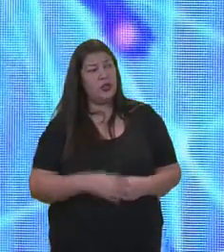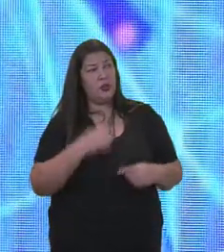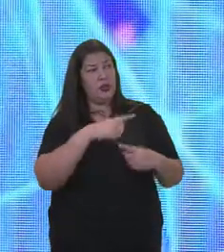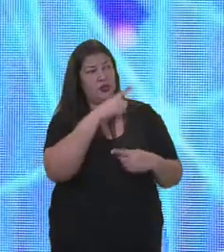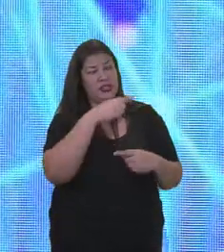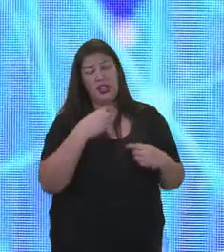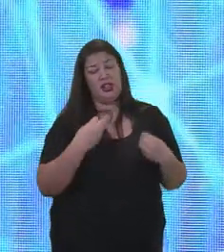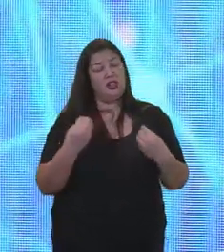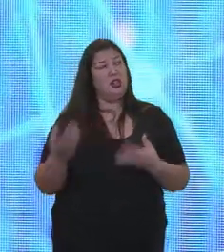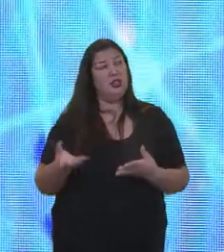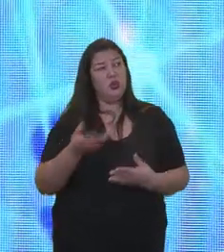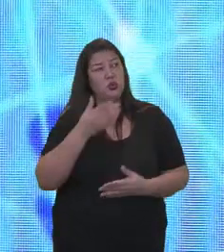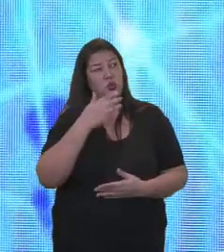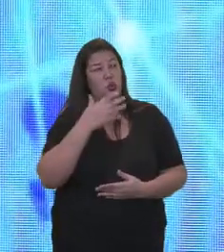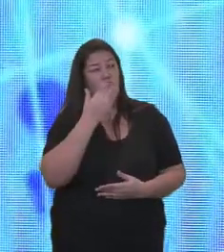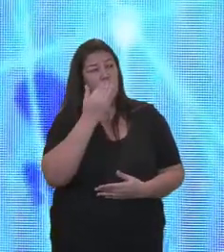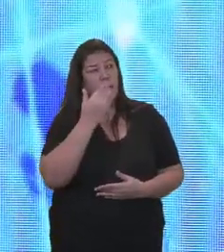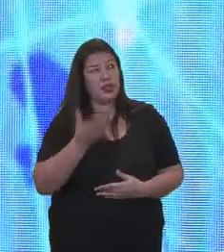But you're giving him food.